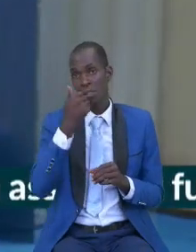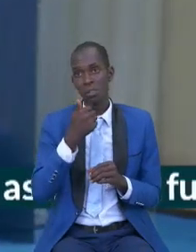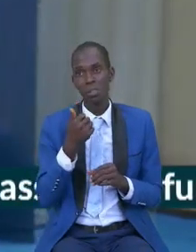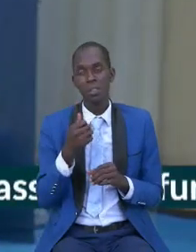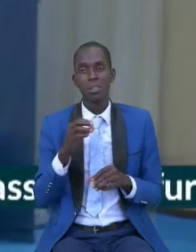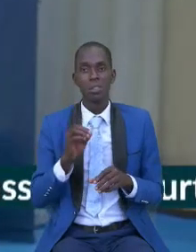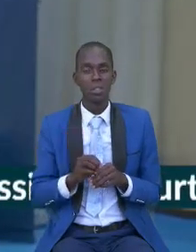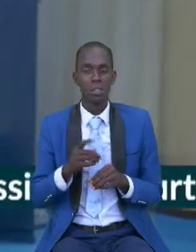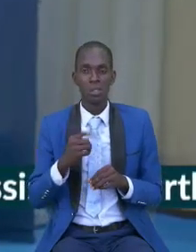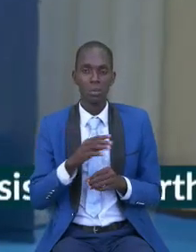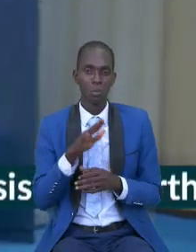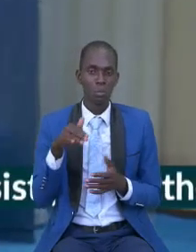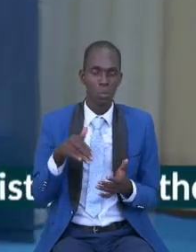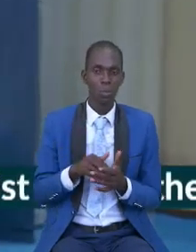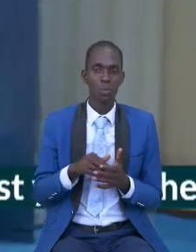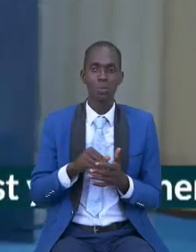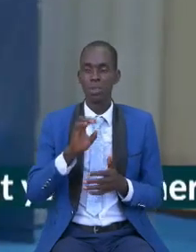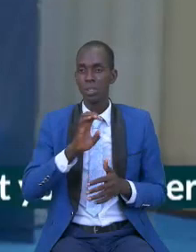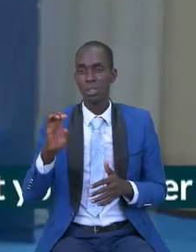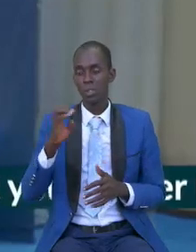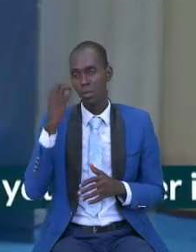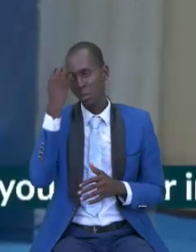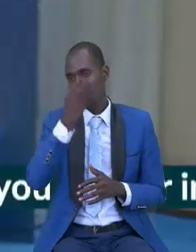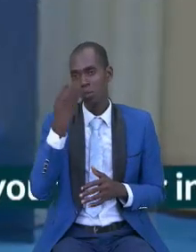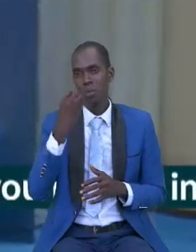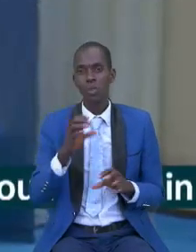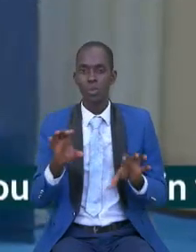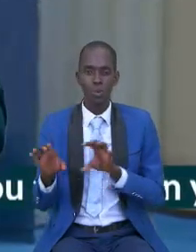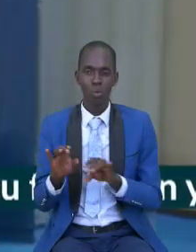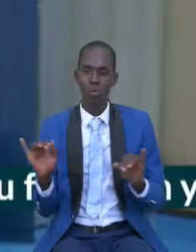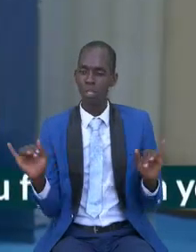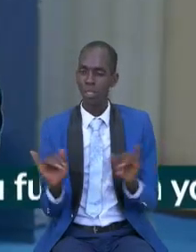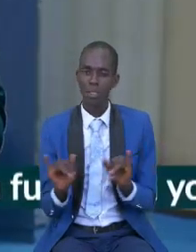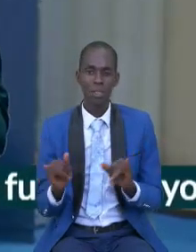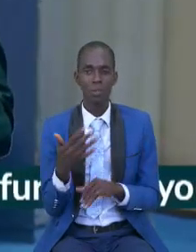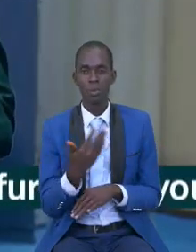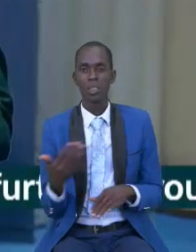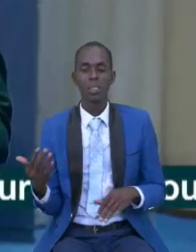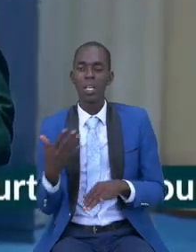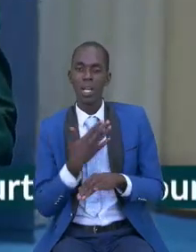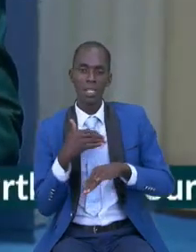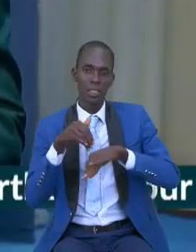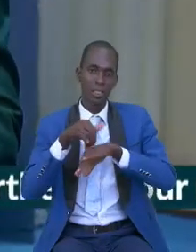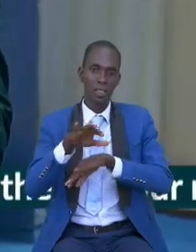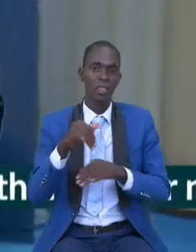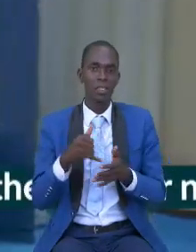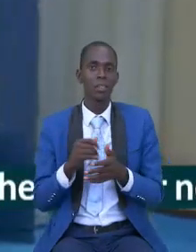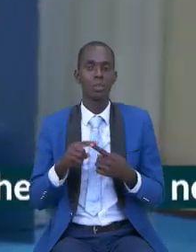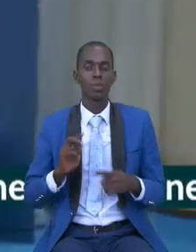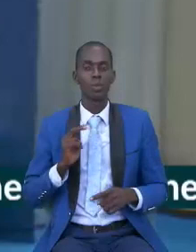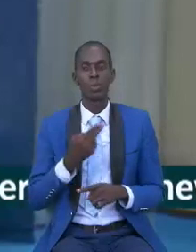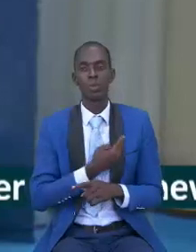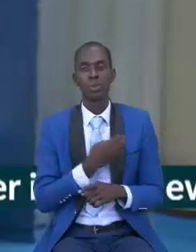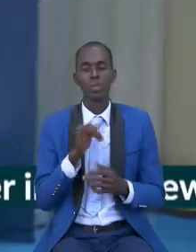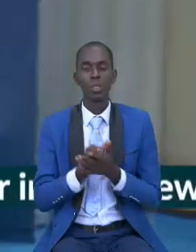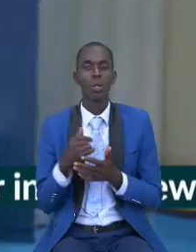East, Europe, everywhere. Fill these forms and send it to us so that we have your details